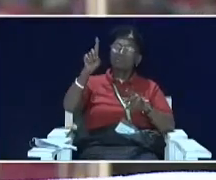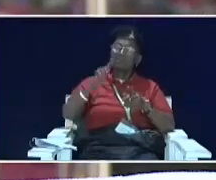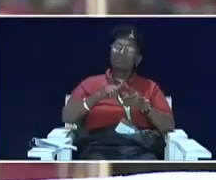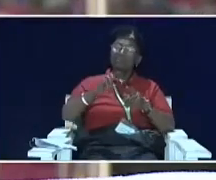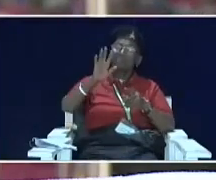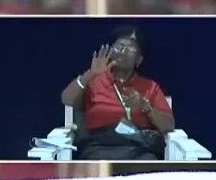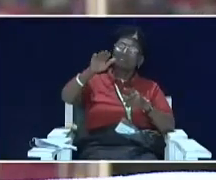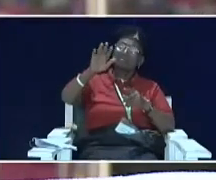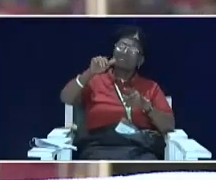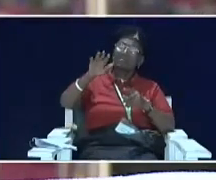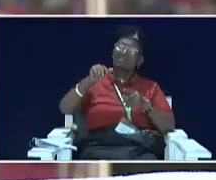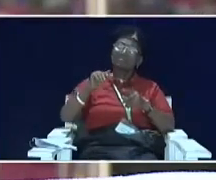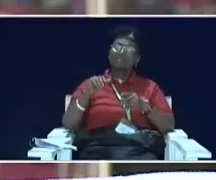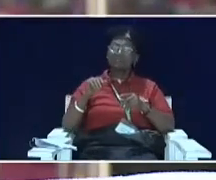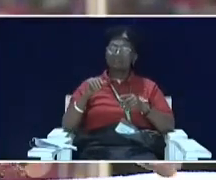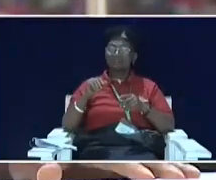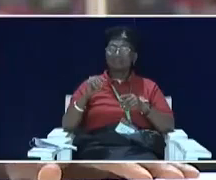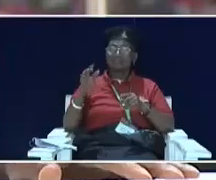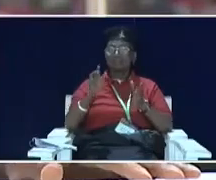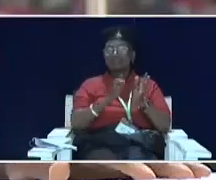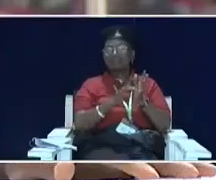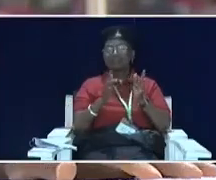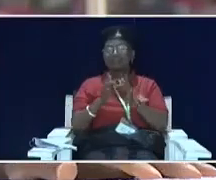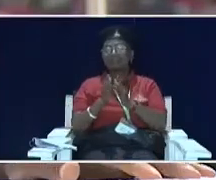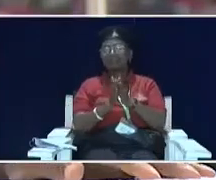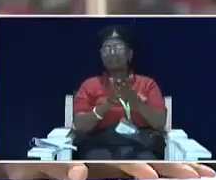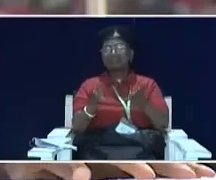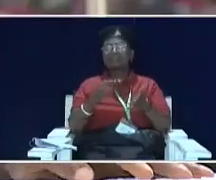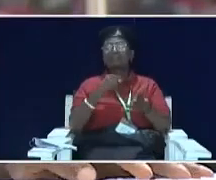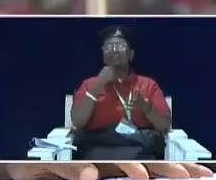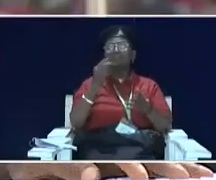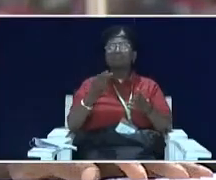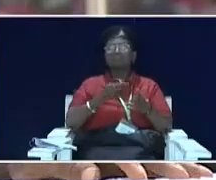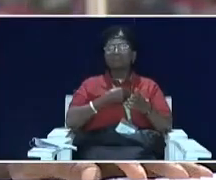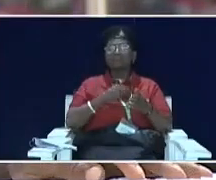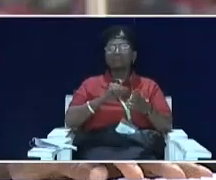15, the Bible tells us of